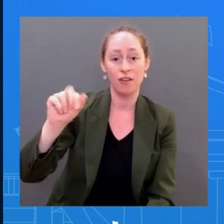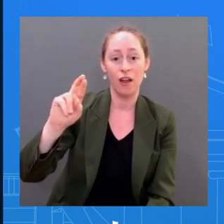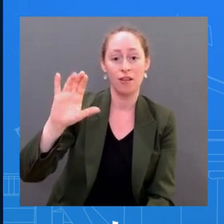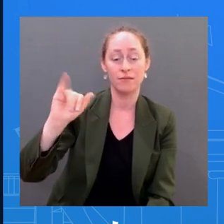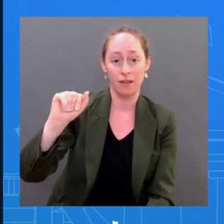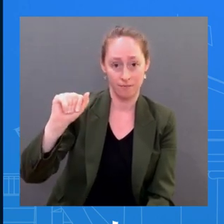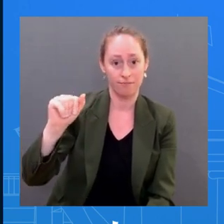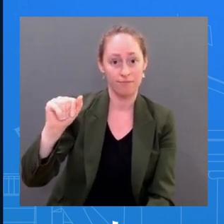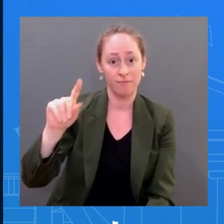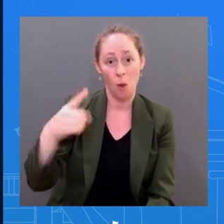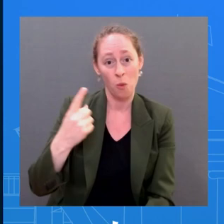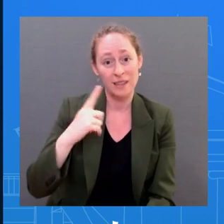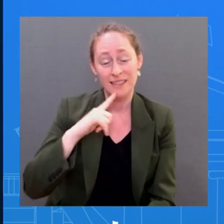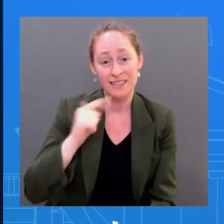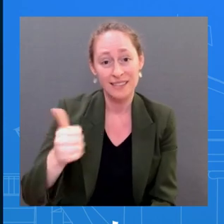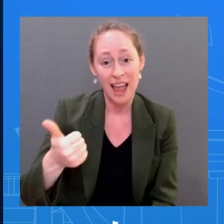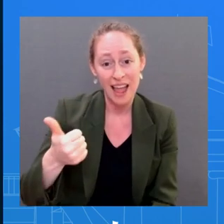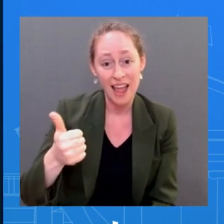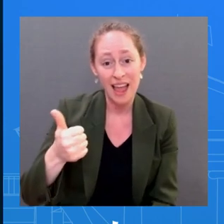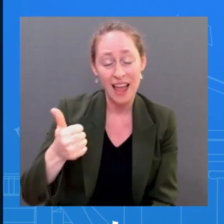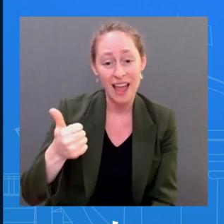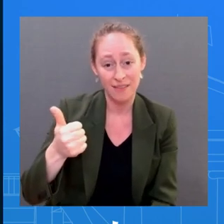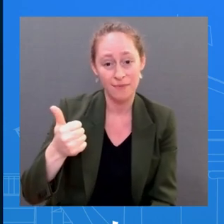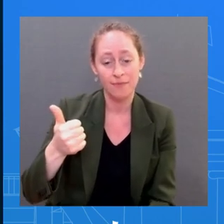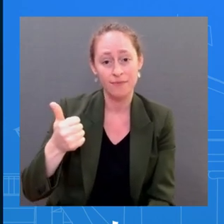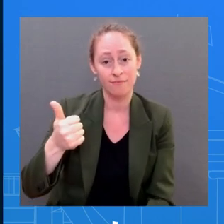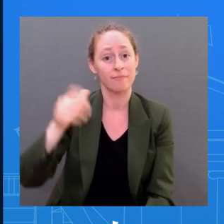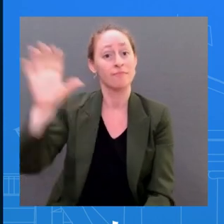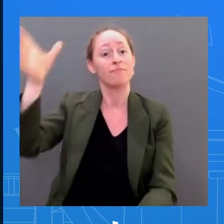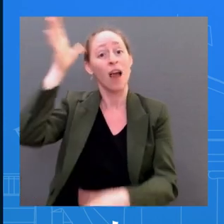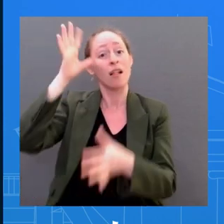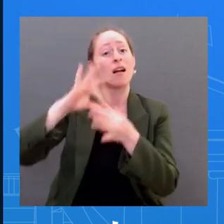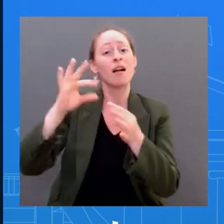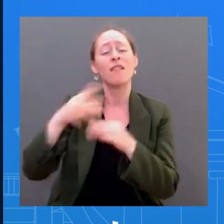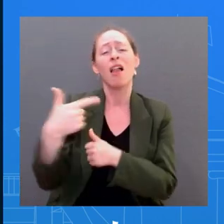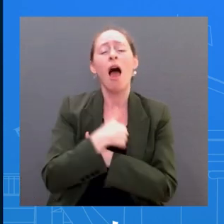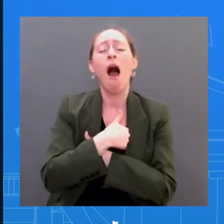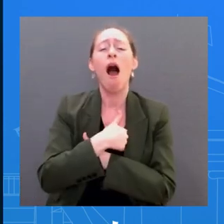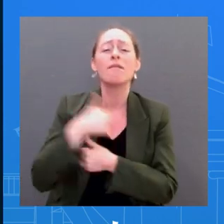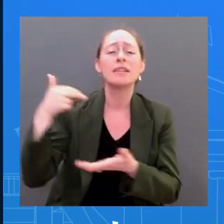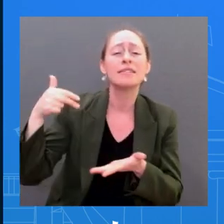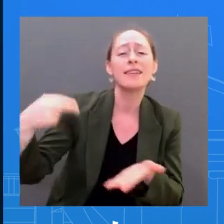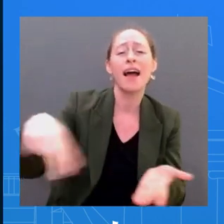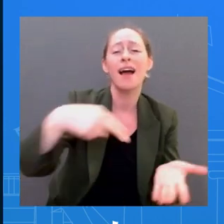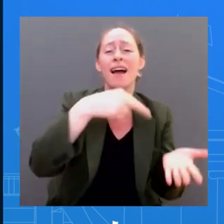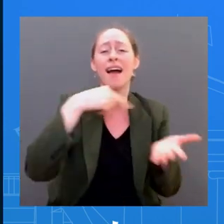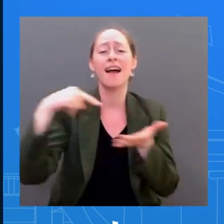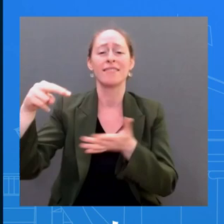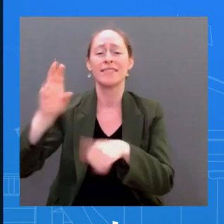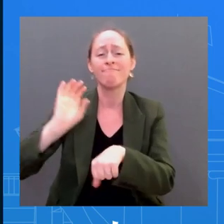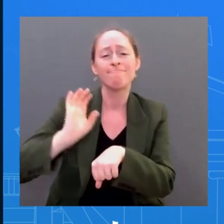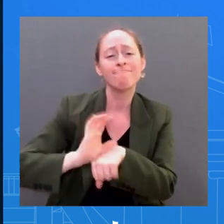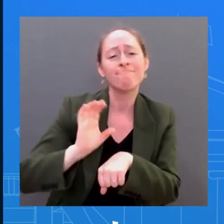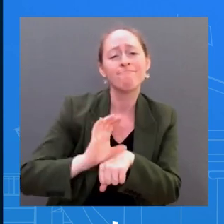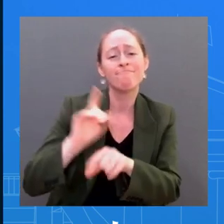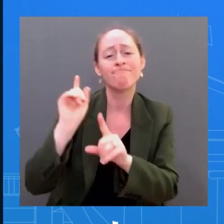and she loved church. She even knew how to drive tractors and was already working with her dad and her uncle mowing yards.